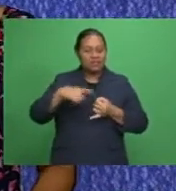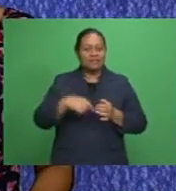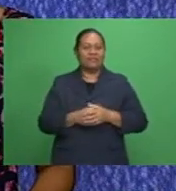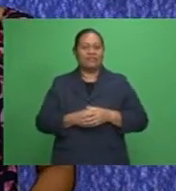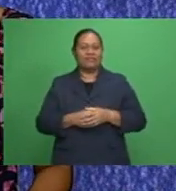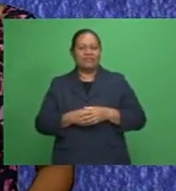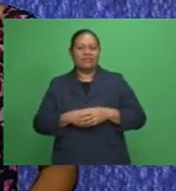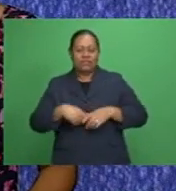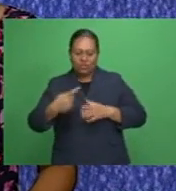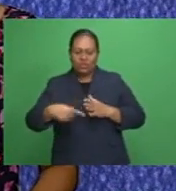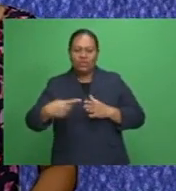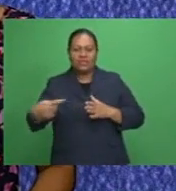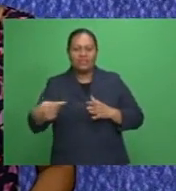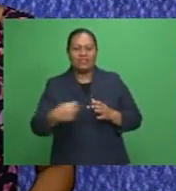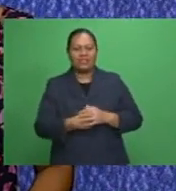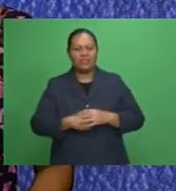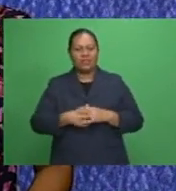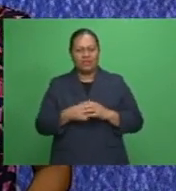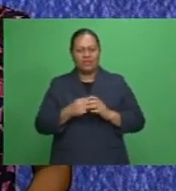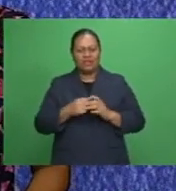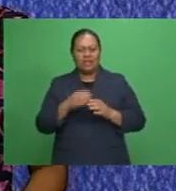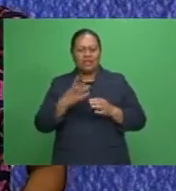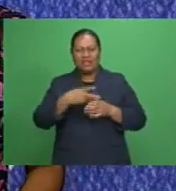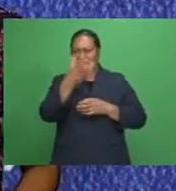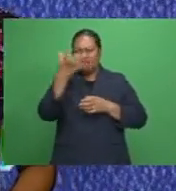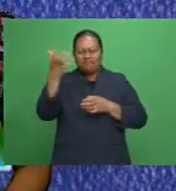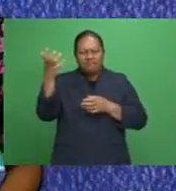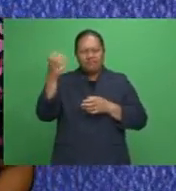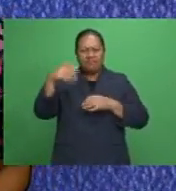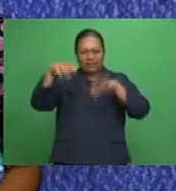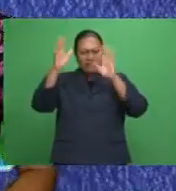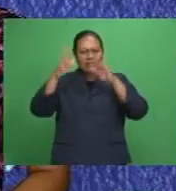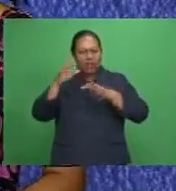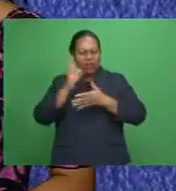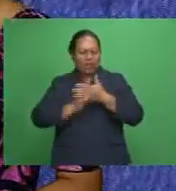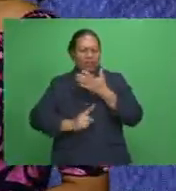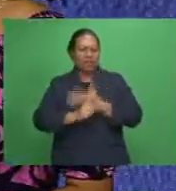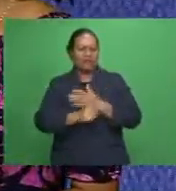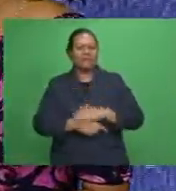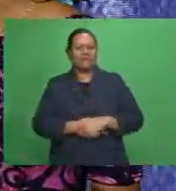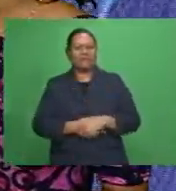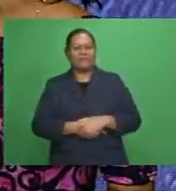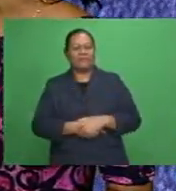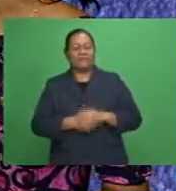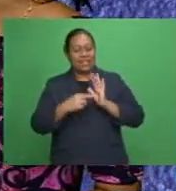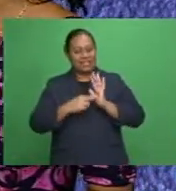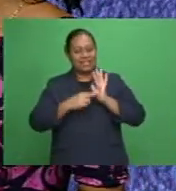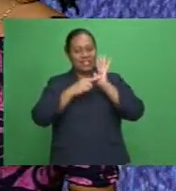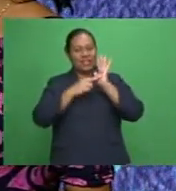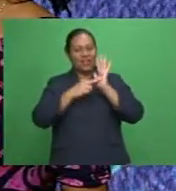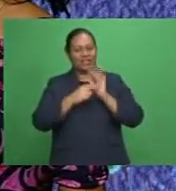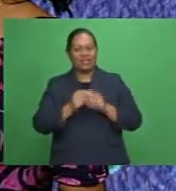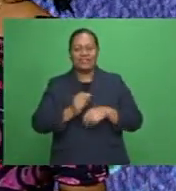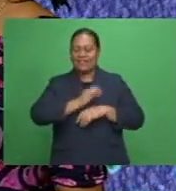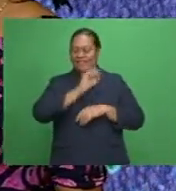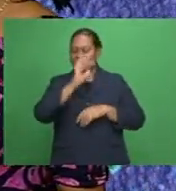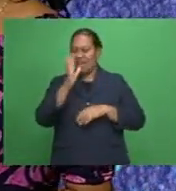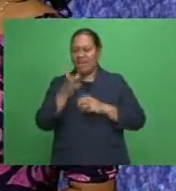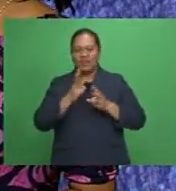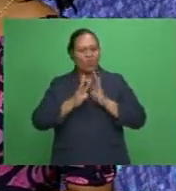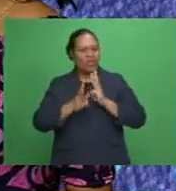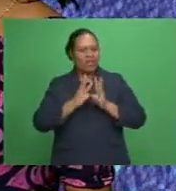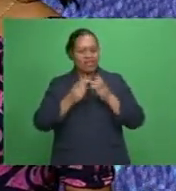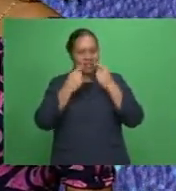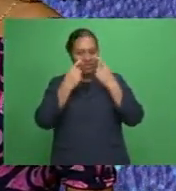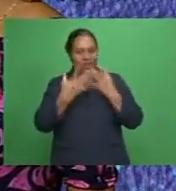spells continued with isolated scattered showers in the mix. And up north, it was fine with cloudy spells.